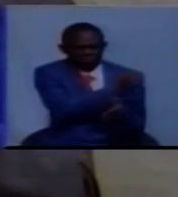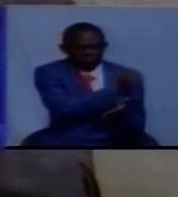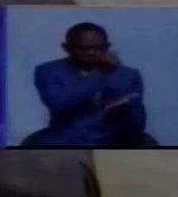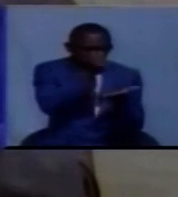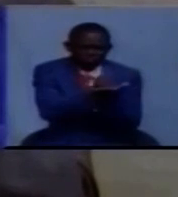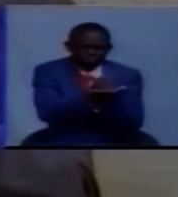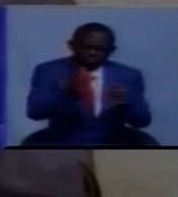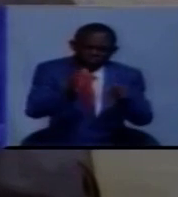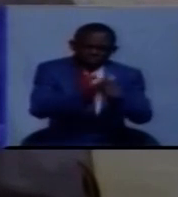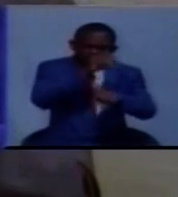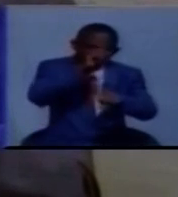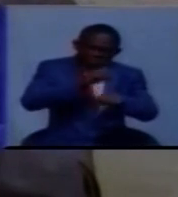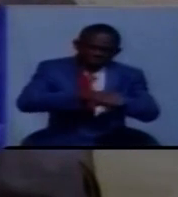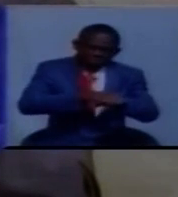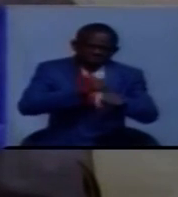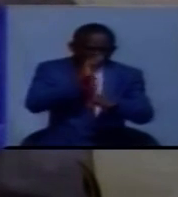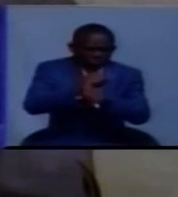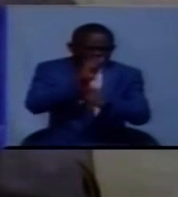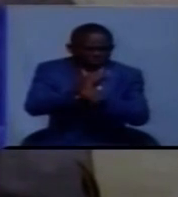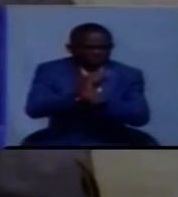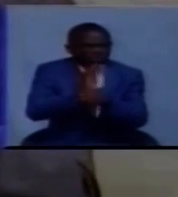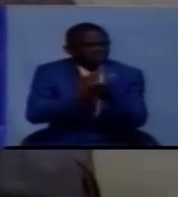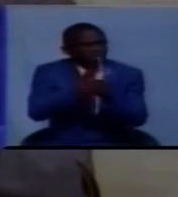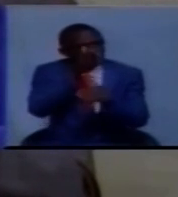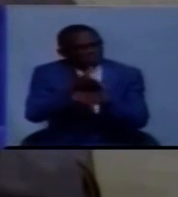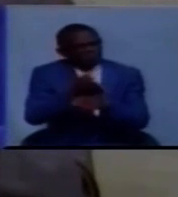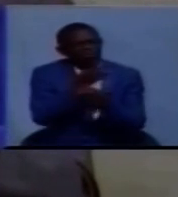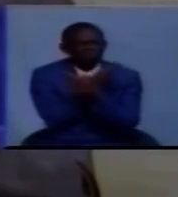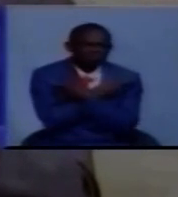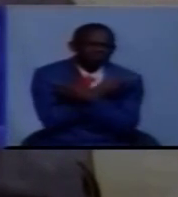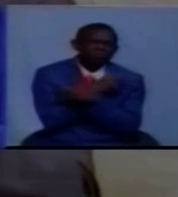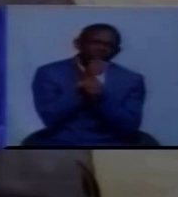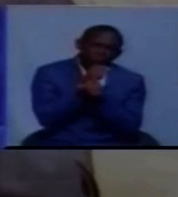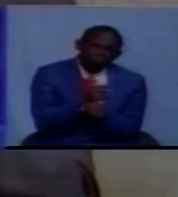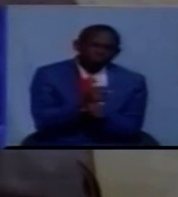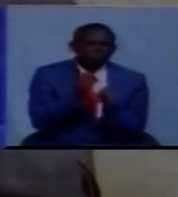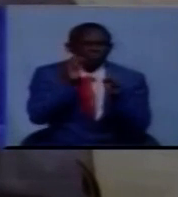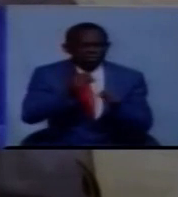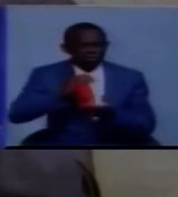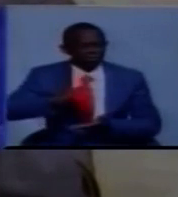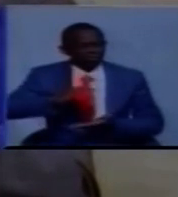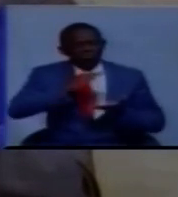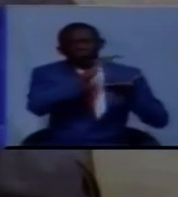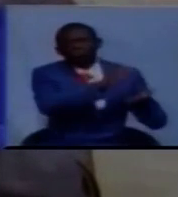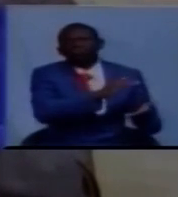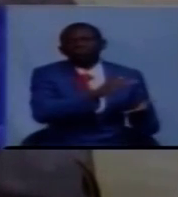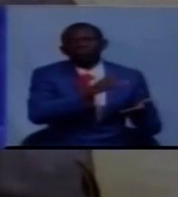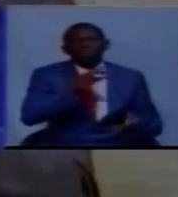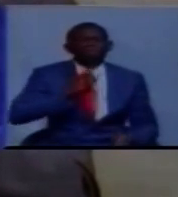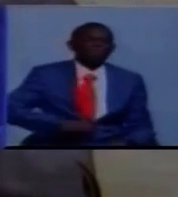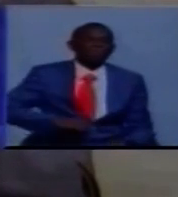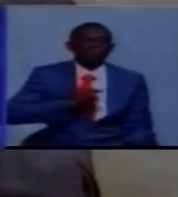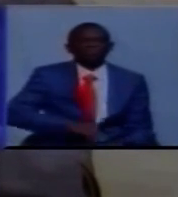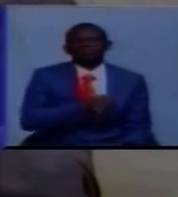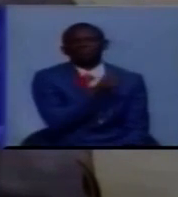That's why you have retirement age. Retirement age is in the sense is there in